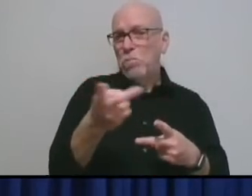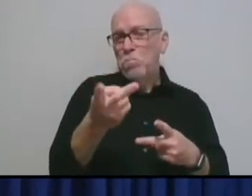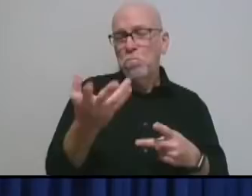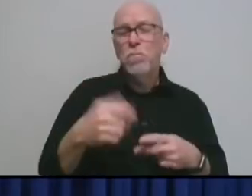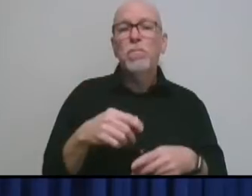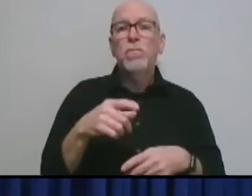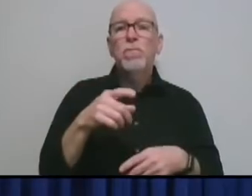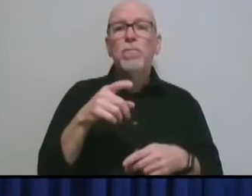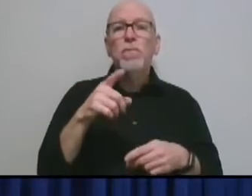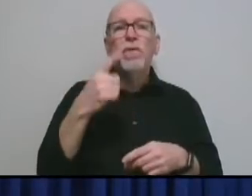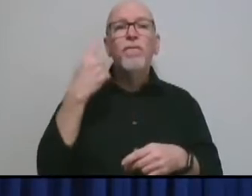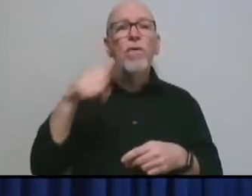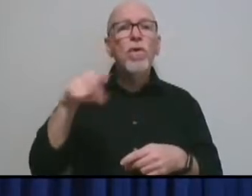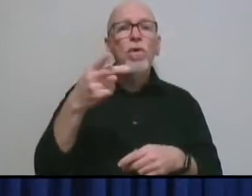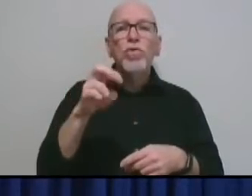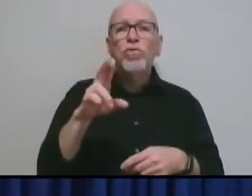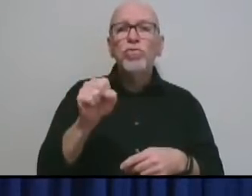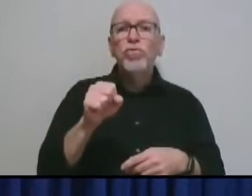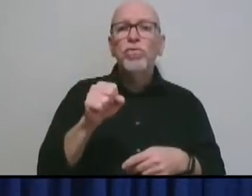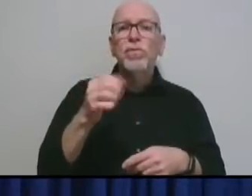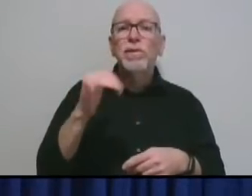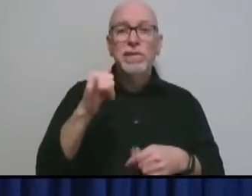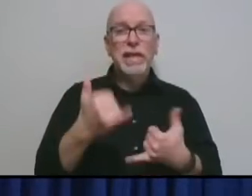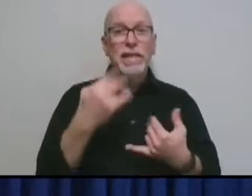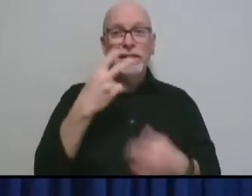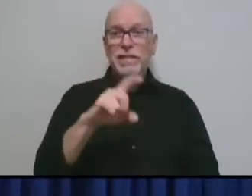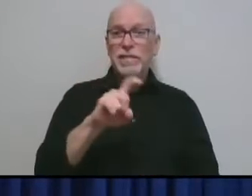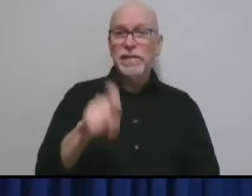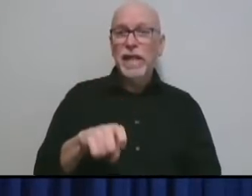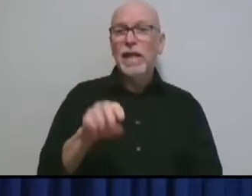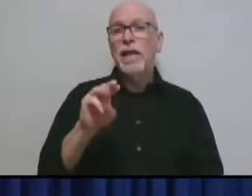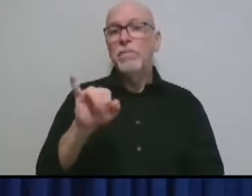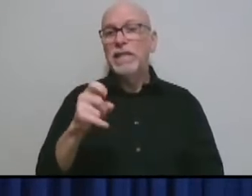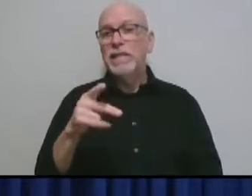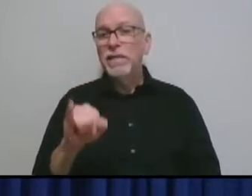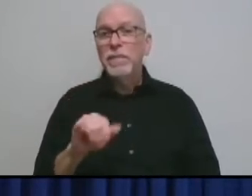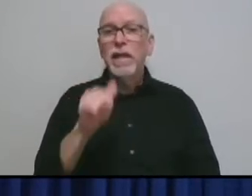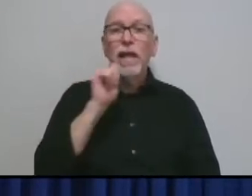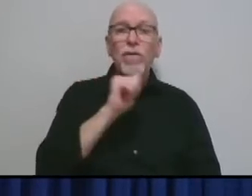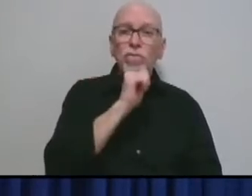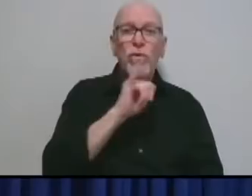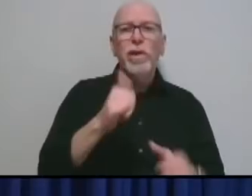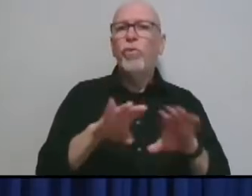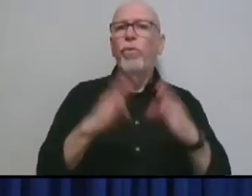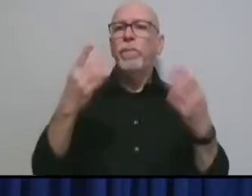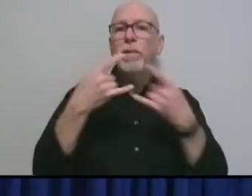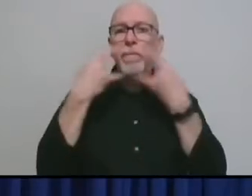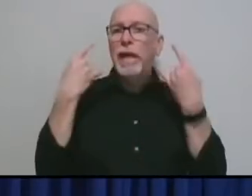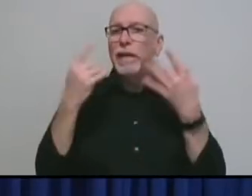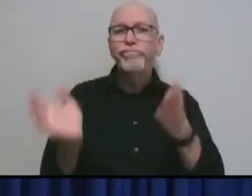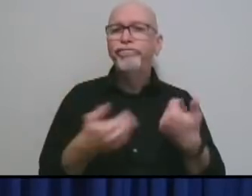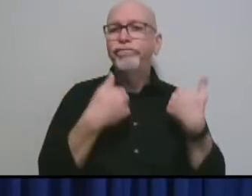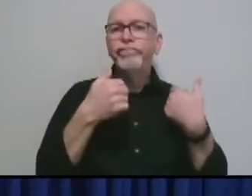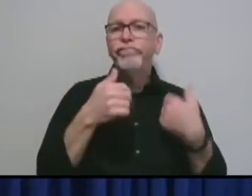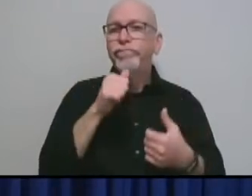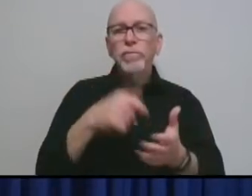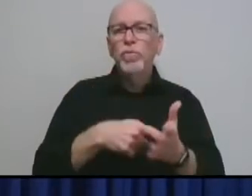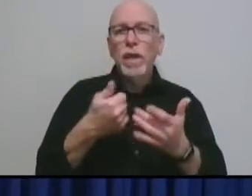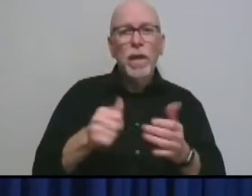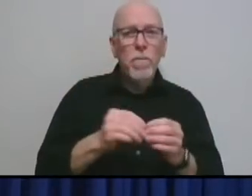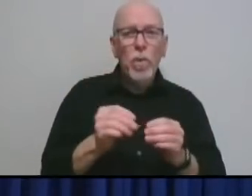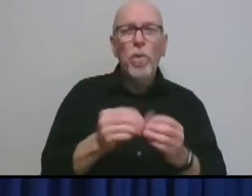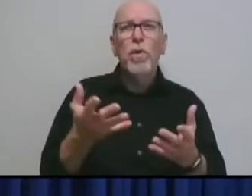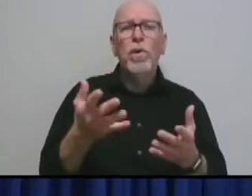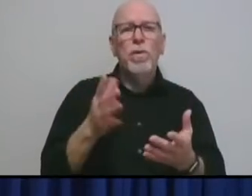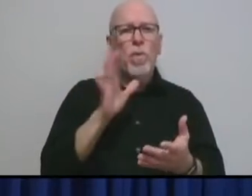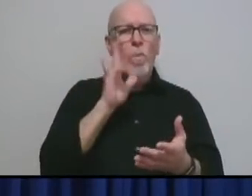you say to those Hoosiers who see Texas, Mississippi, Arizona kind of opening back up, getting rid of their mask mandates? Why